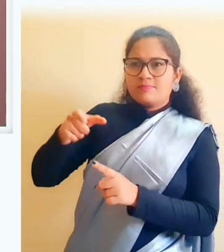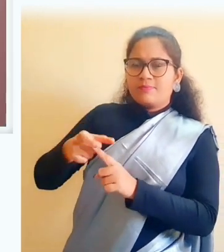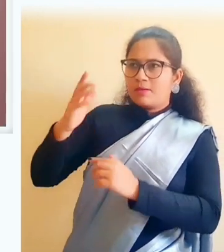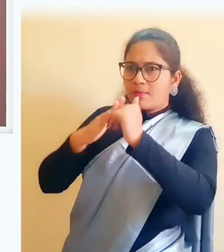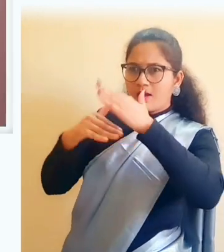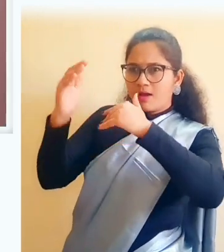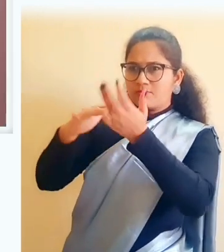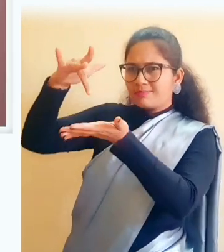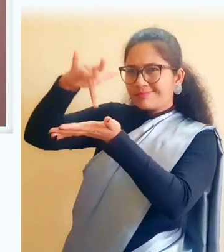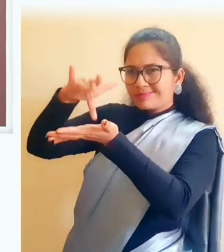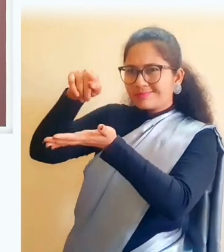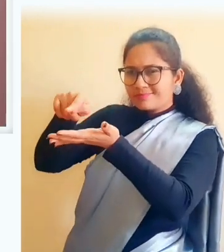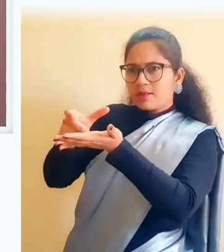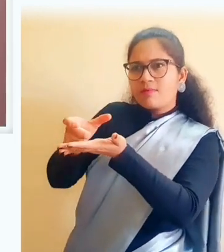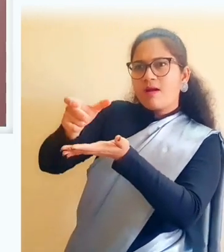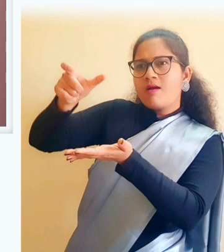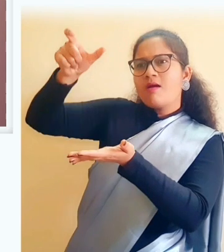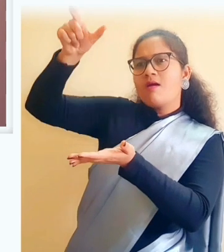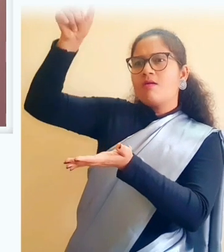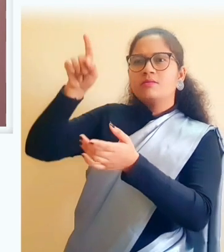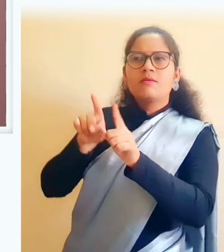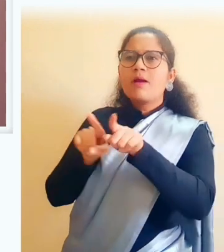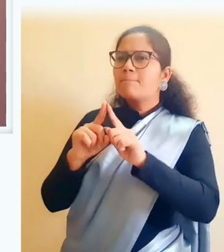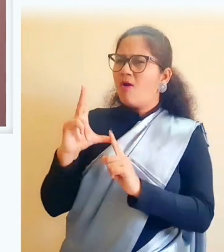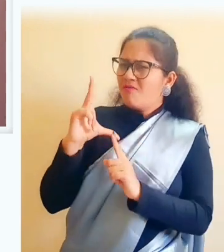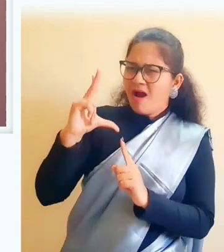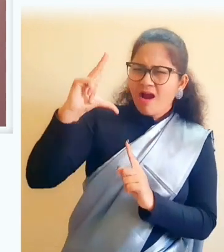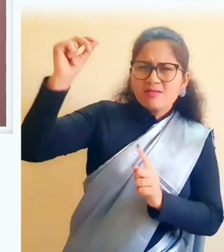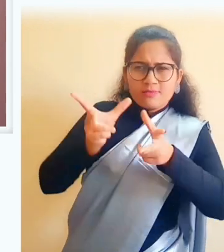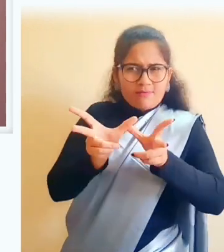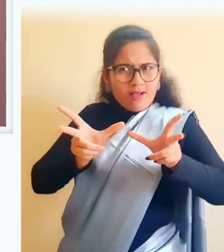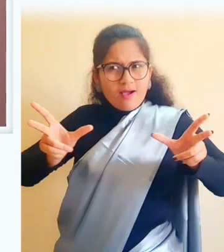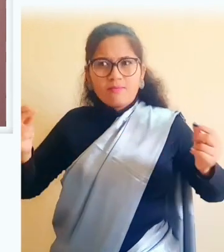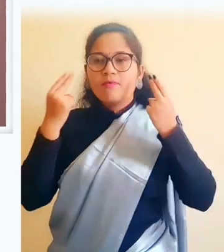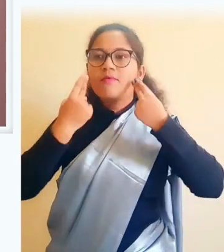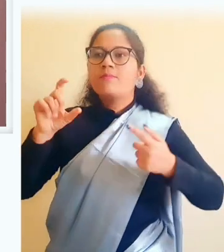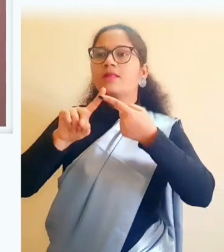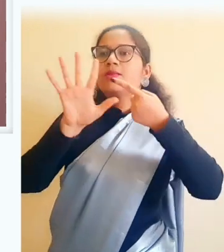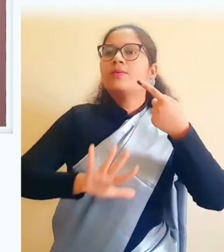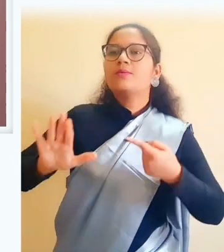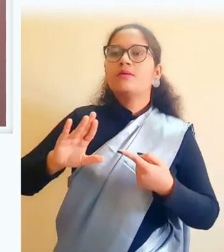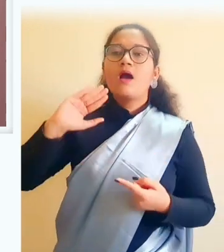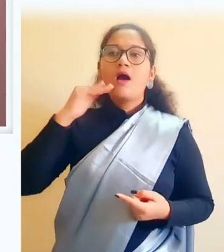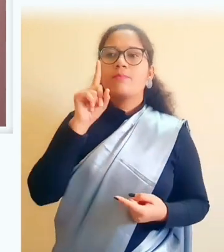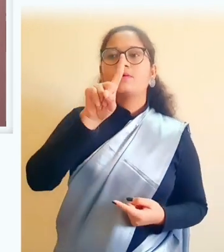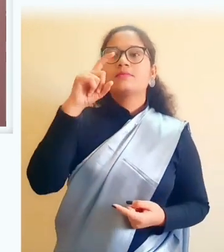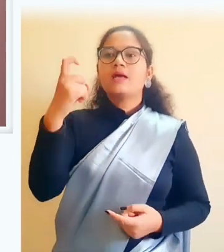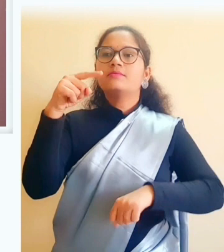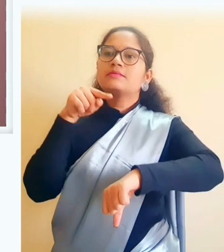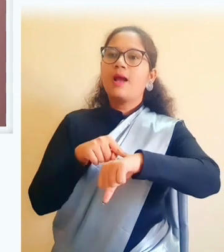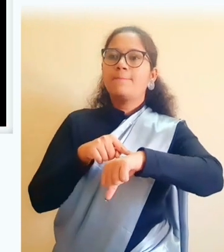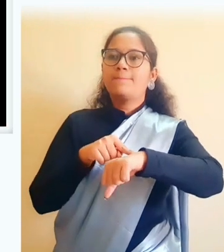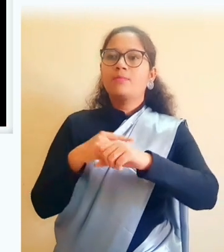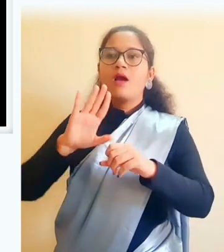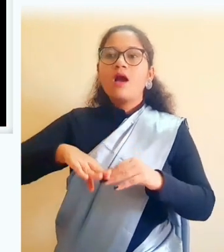The tapered structure of the pagoda, which was covered in large porcelain tiles, became famous in Europe in the 17th